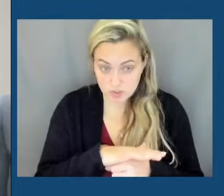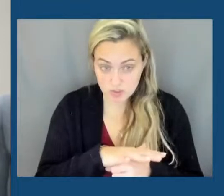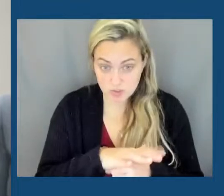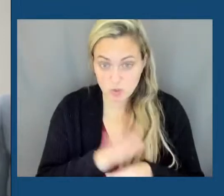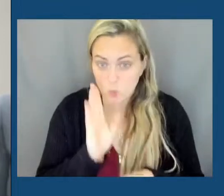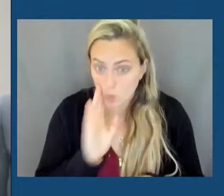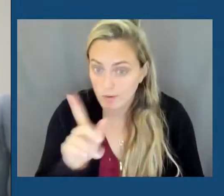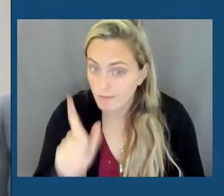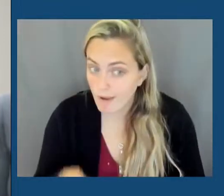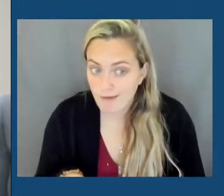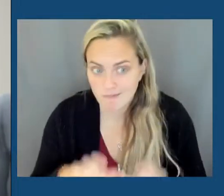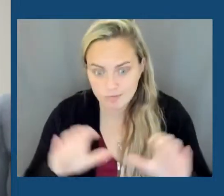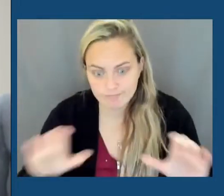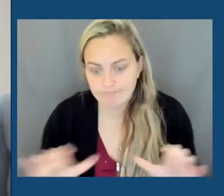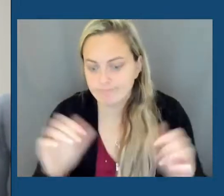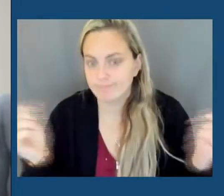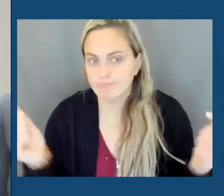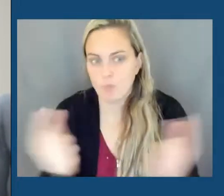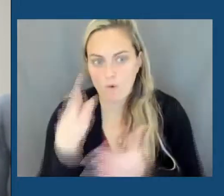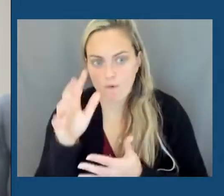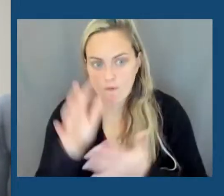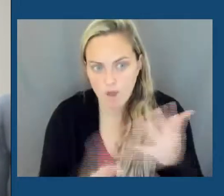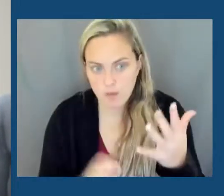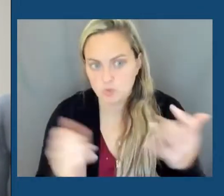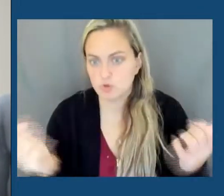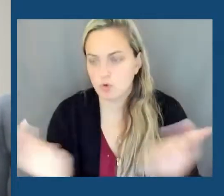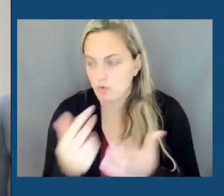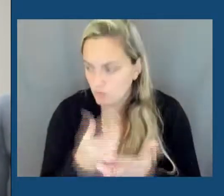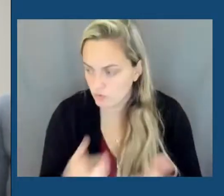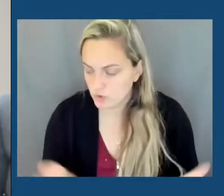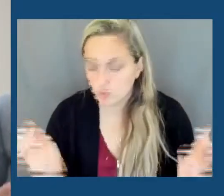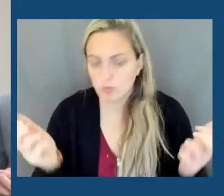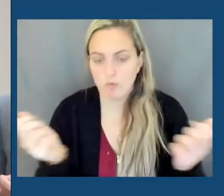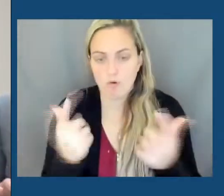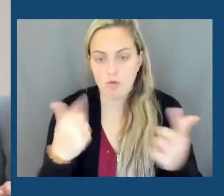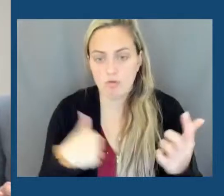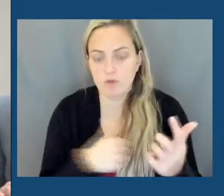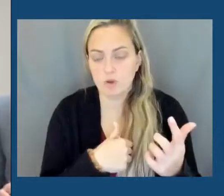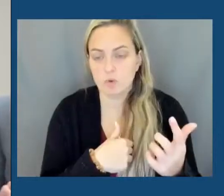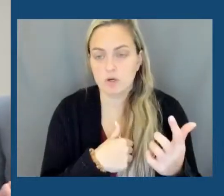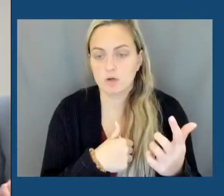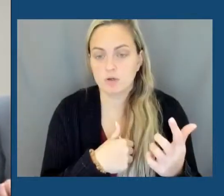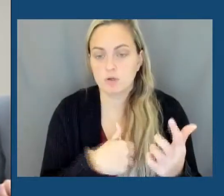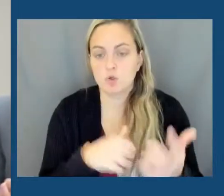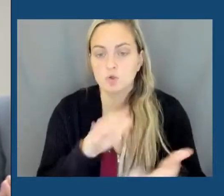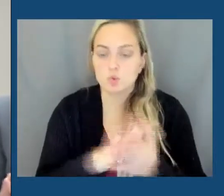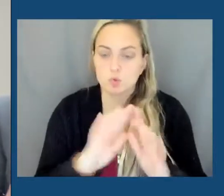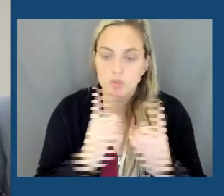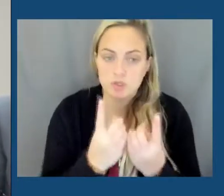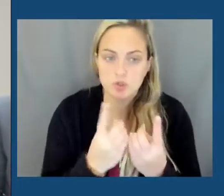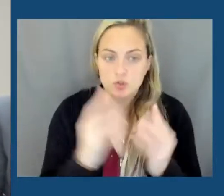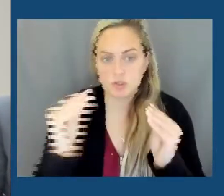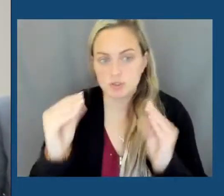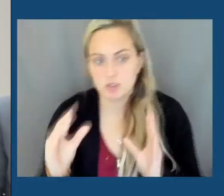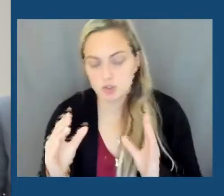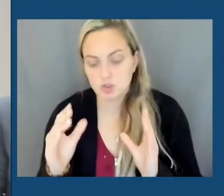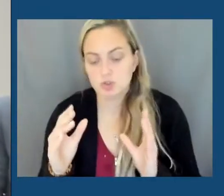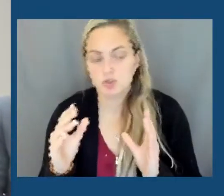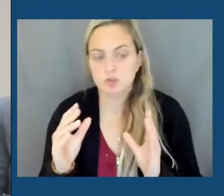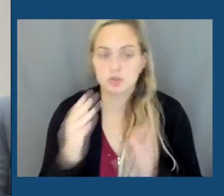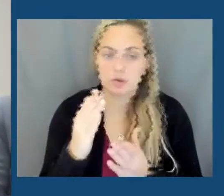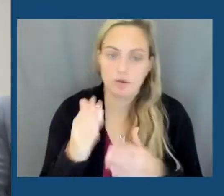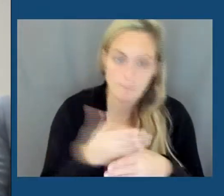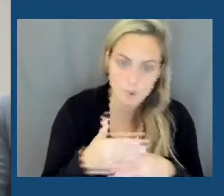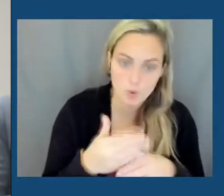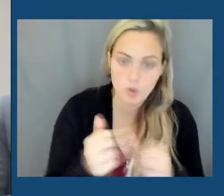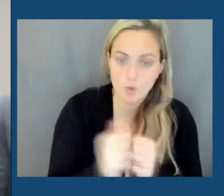to activate all of our options, all of our resources, all of our school districts and teachers, and partnering with